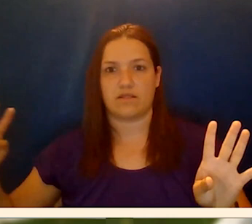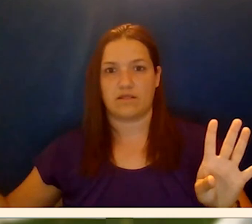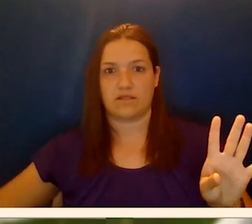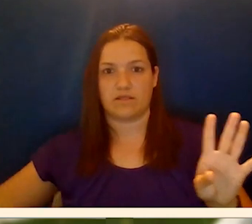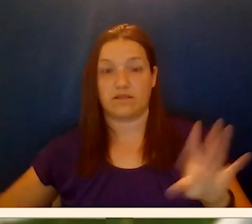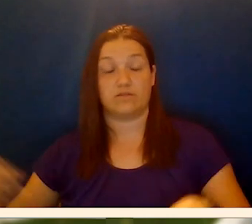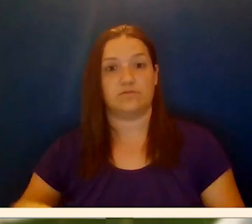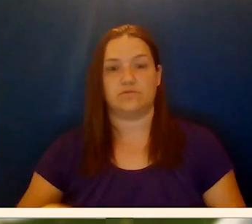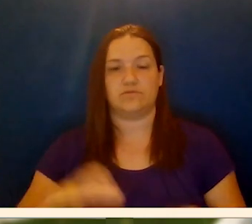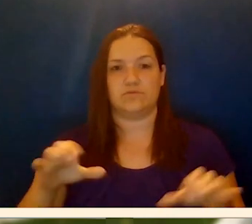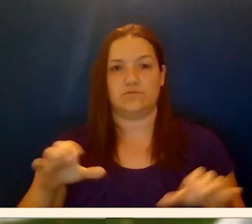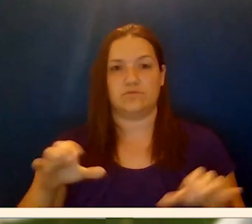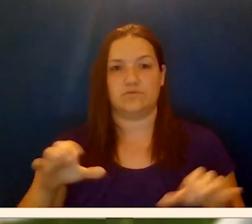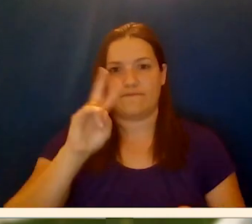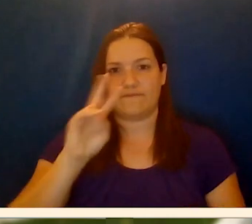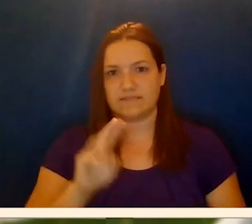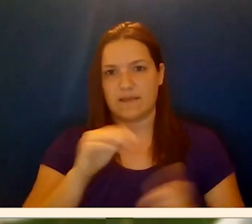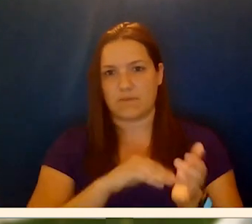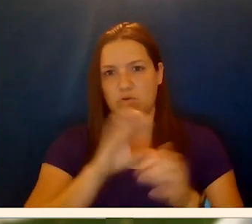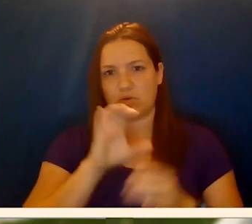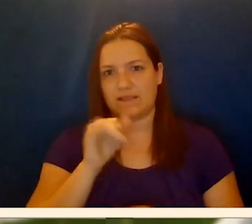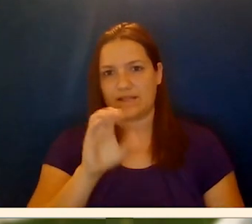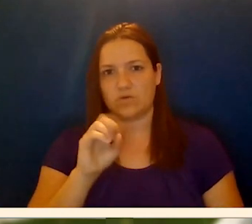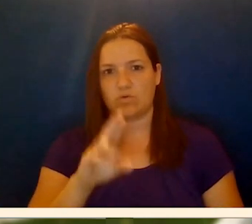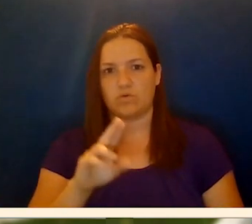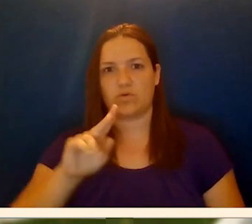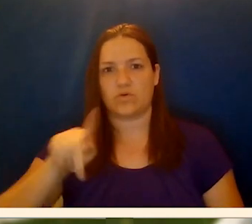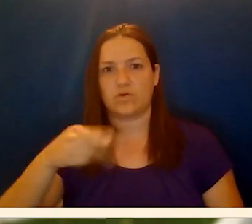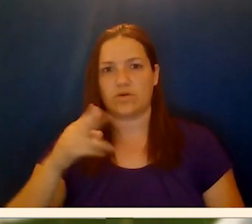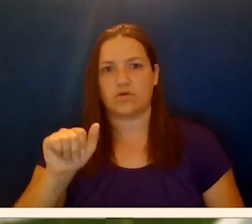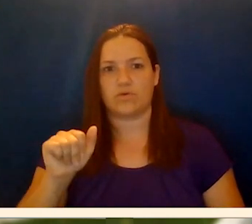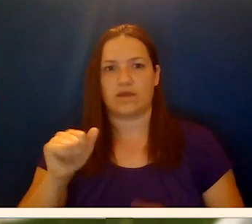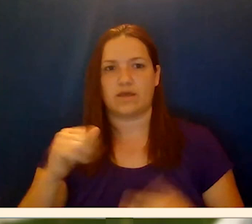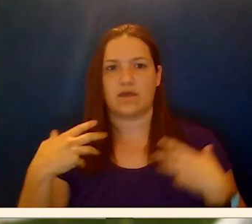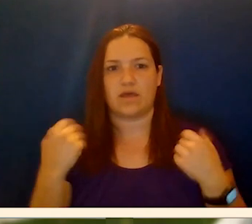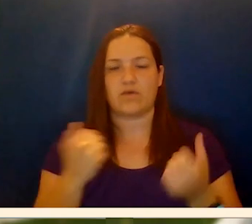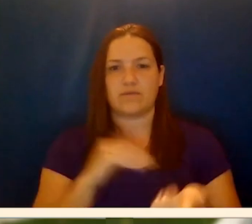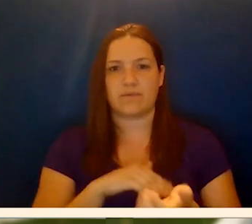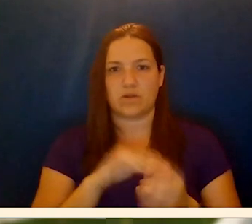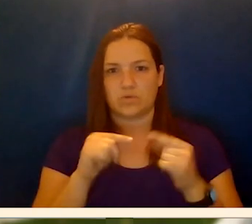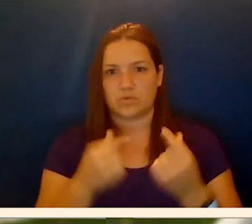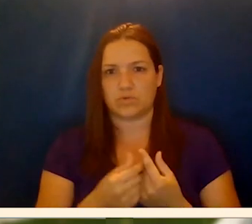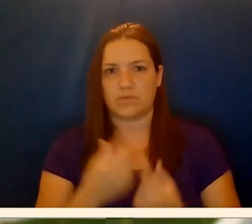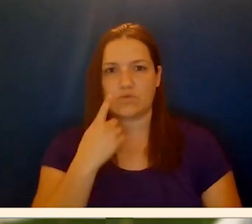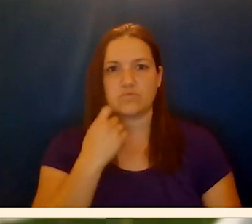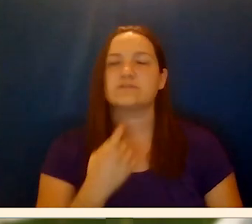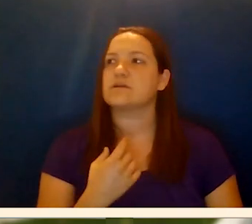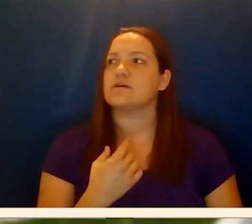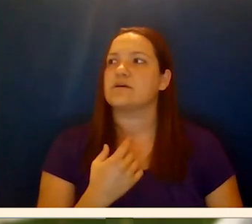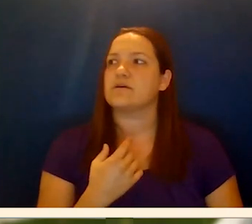what's now called Cahuilla Health Medical Group. And then we most recently just started offering them at our Tulare Clinic